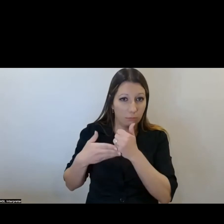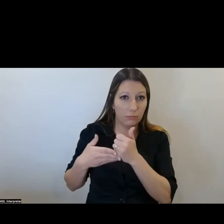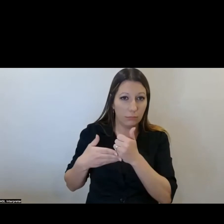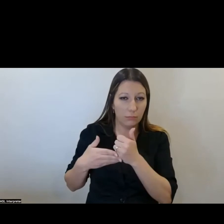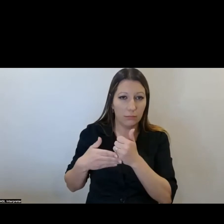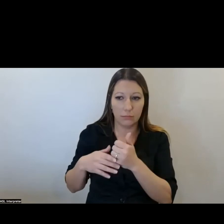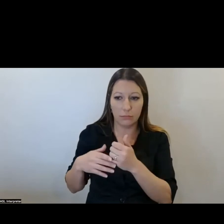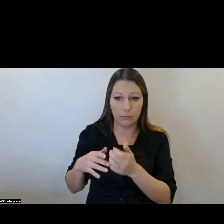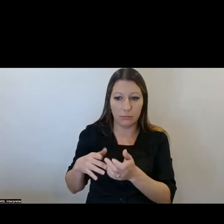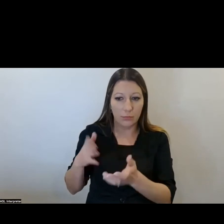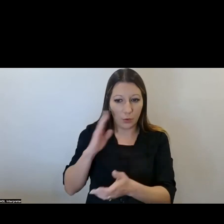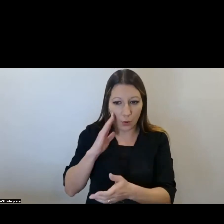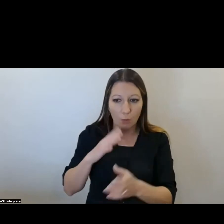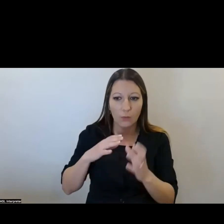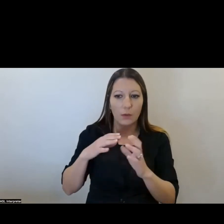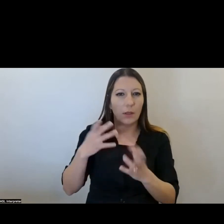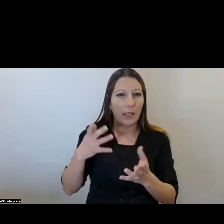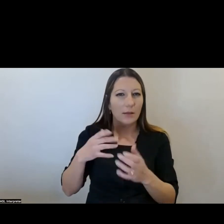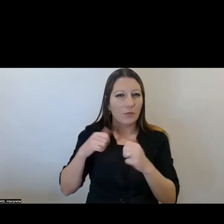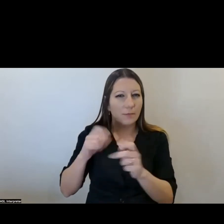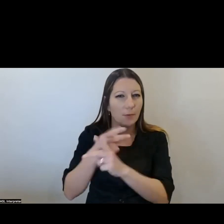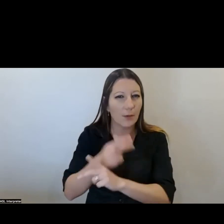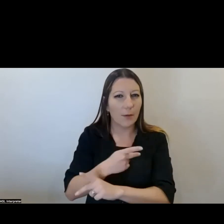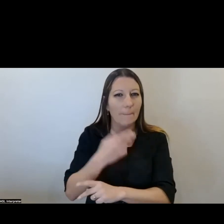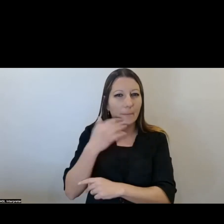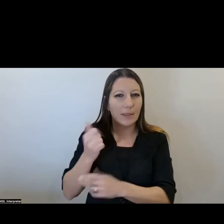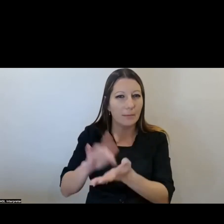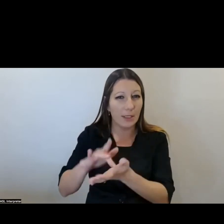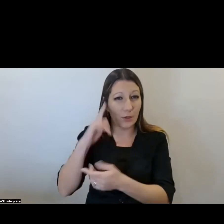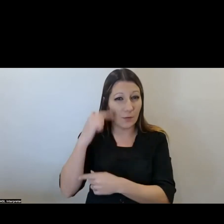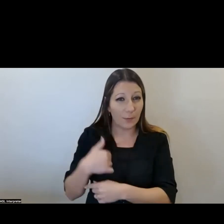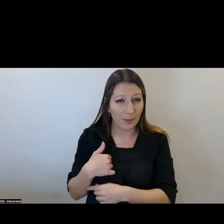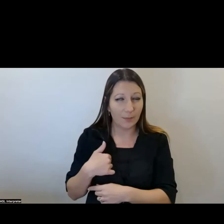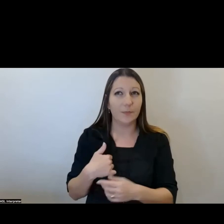that helped me instead of hurt me, I ended up